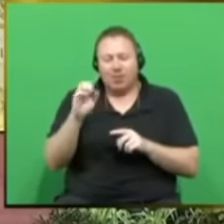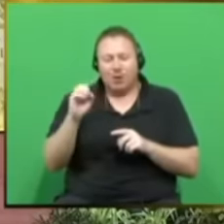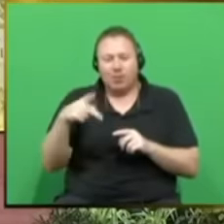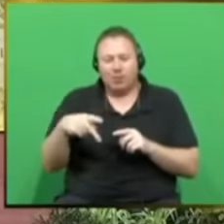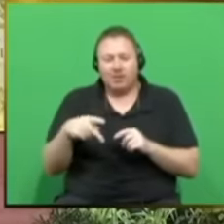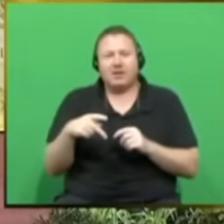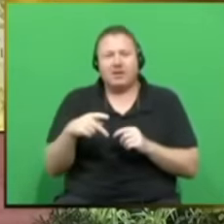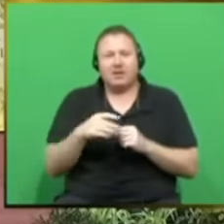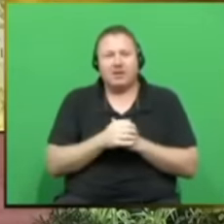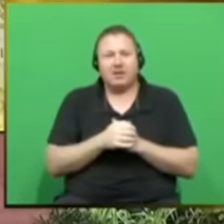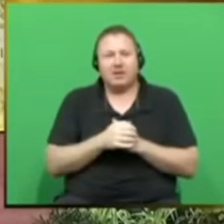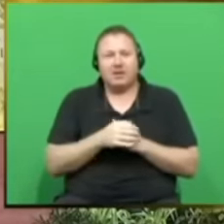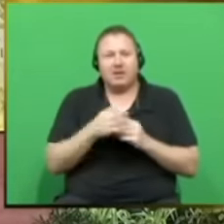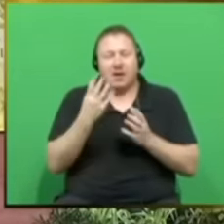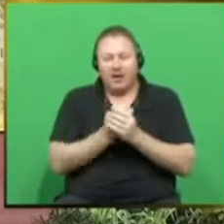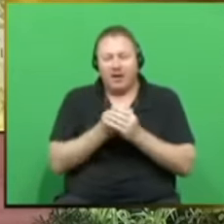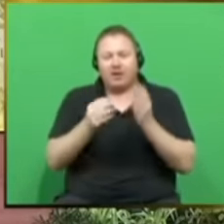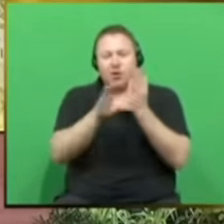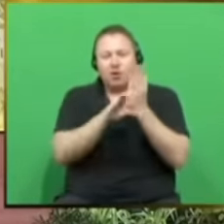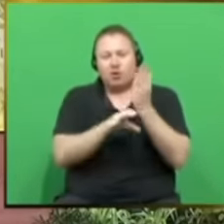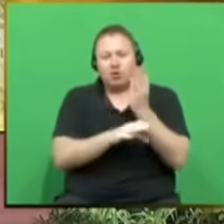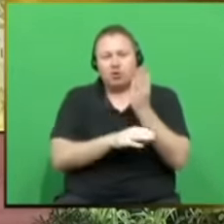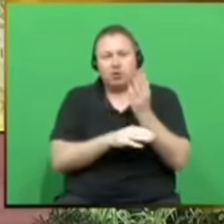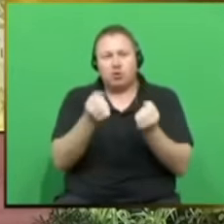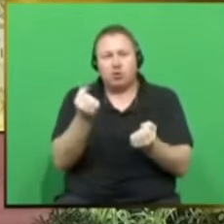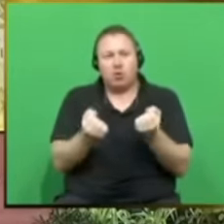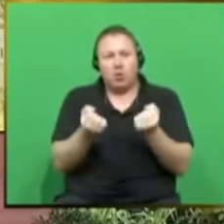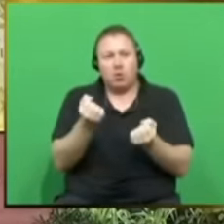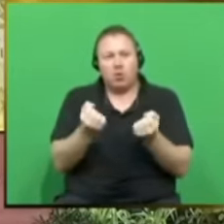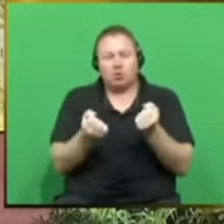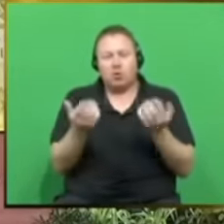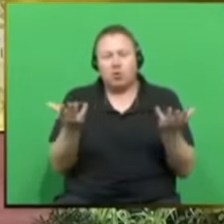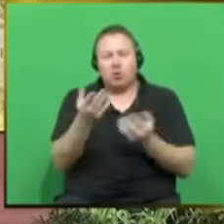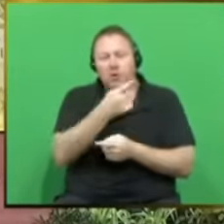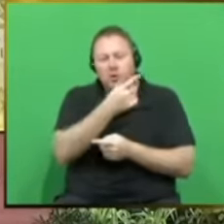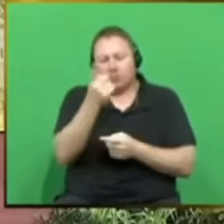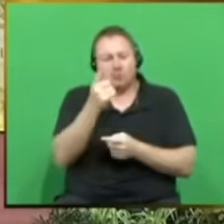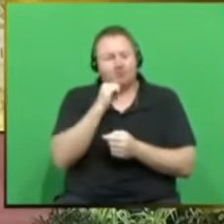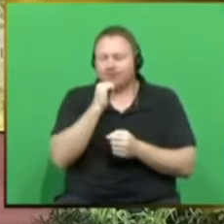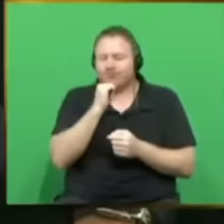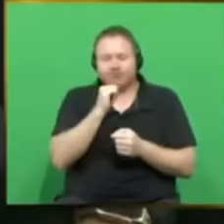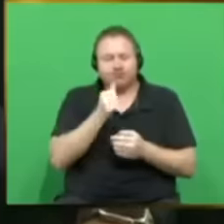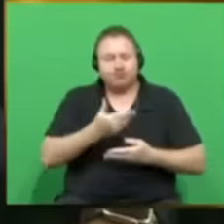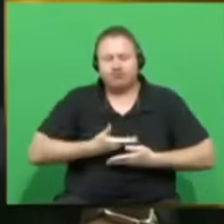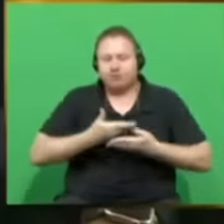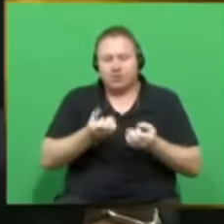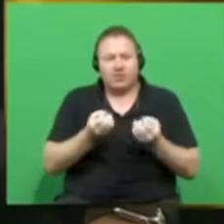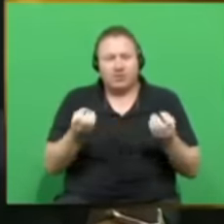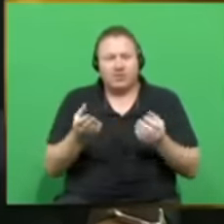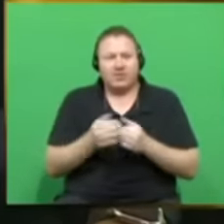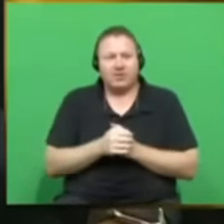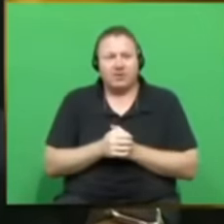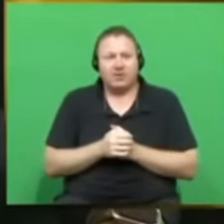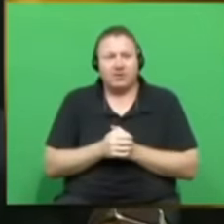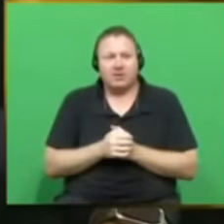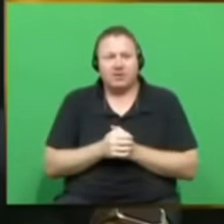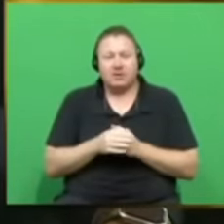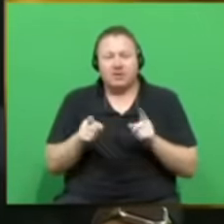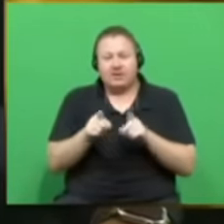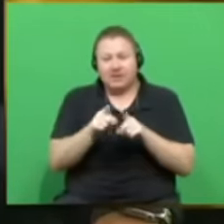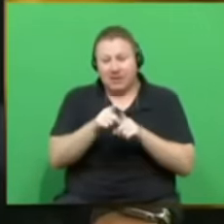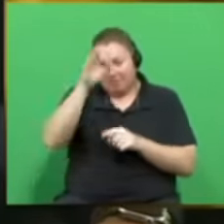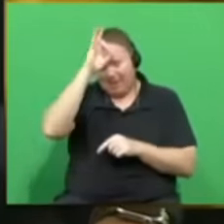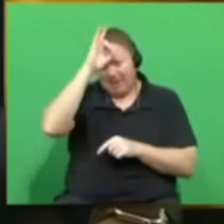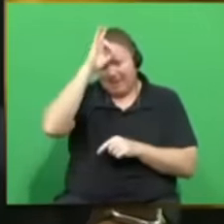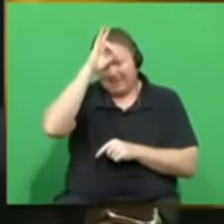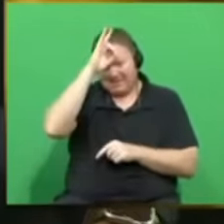up in the Constitutional Court where you are not able to deliver services to our citizens. Let me talk about policing. That's